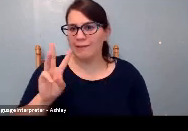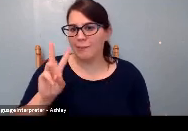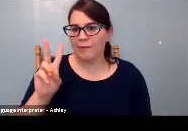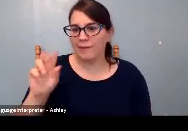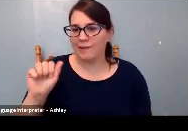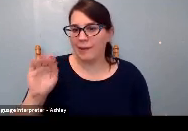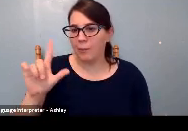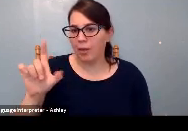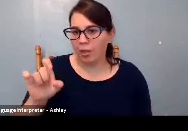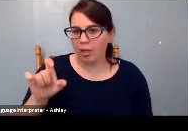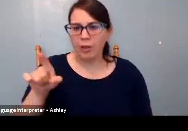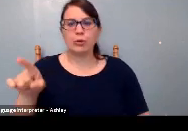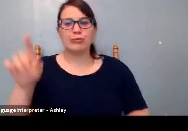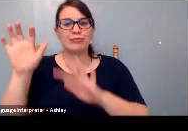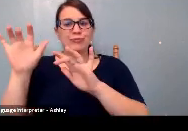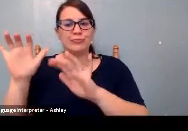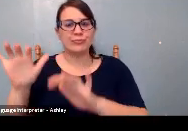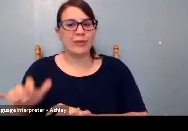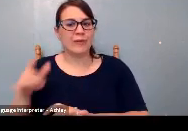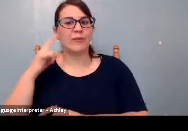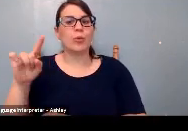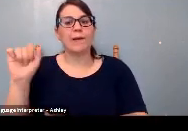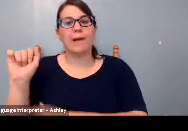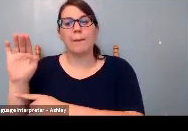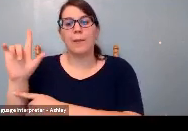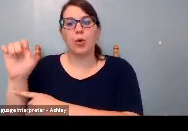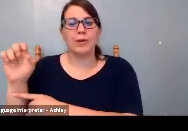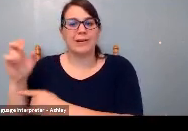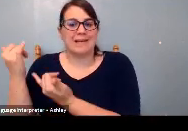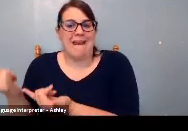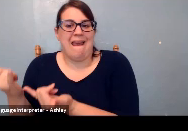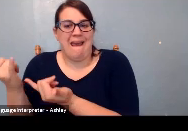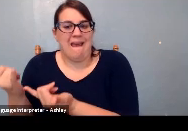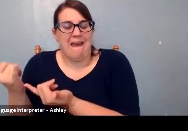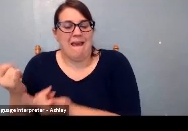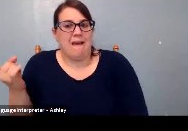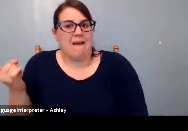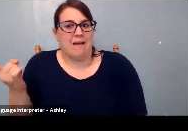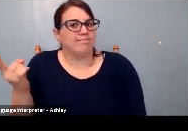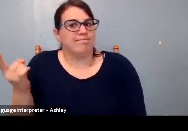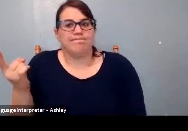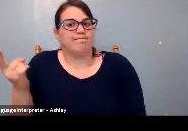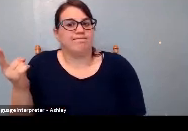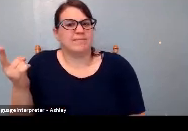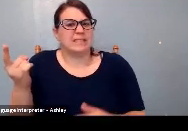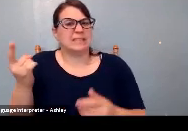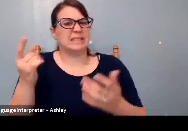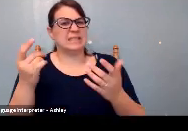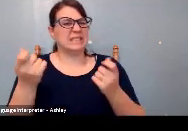actually completing the enrollment questions for ABLE Now. So it can be confusing to folks.